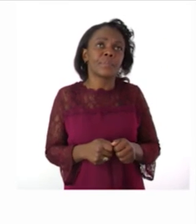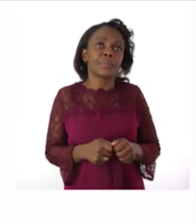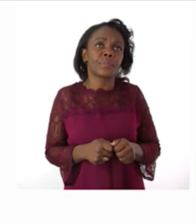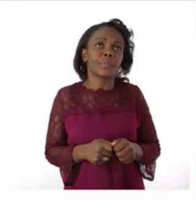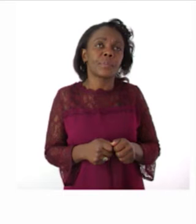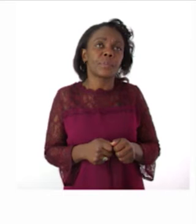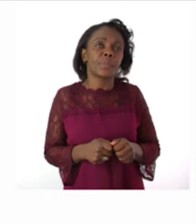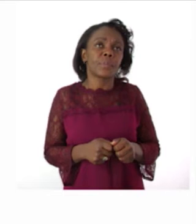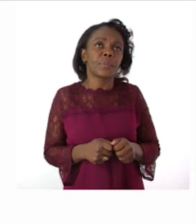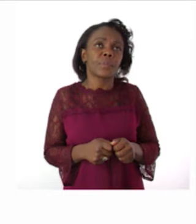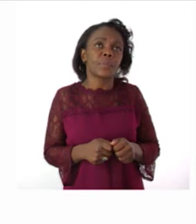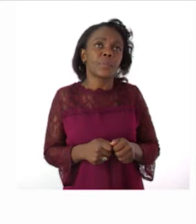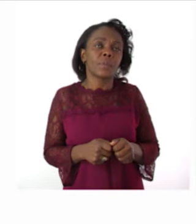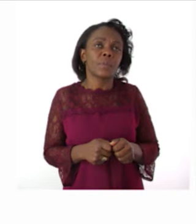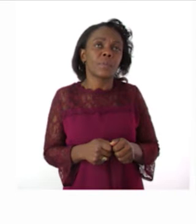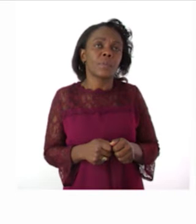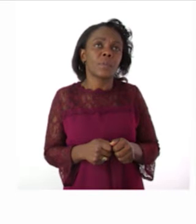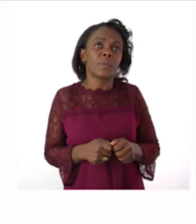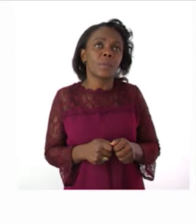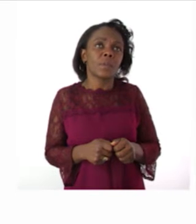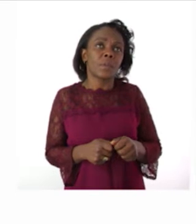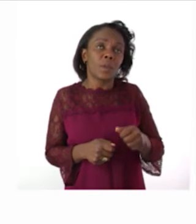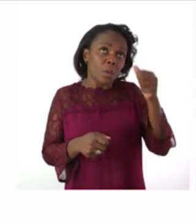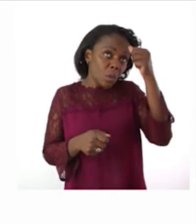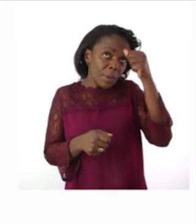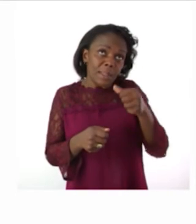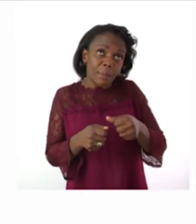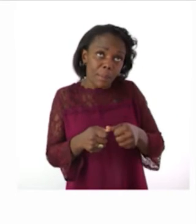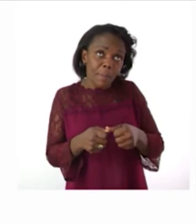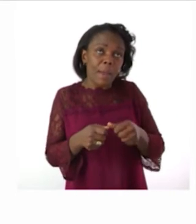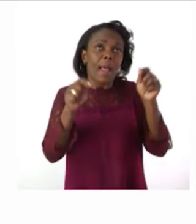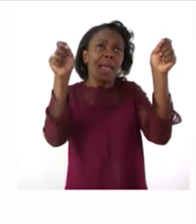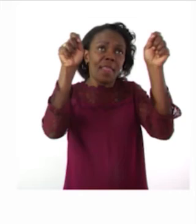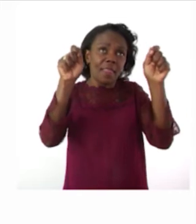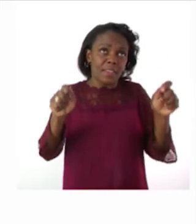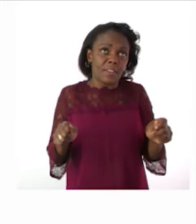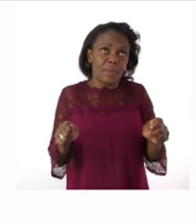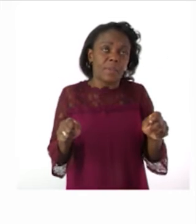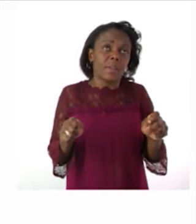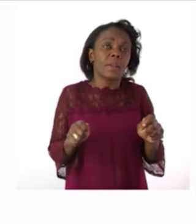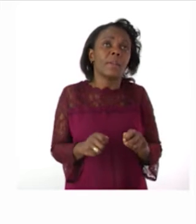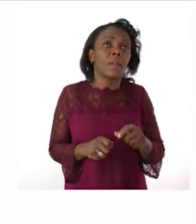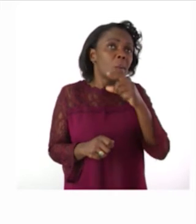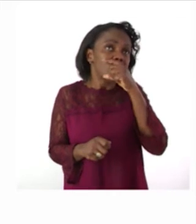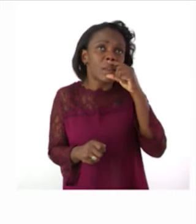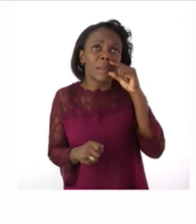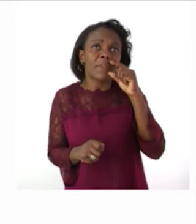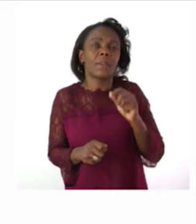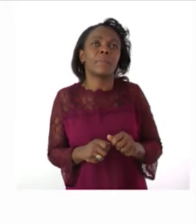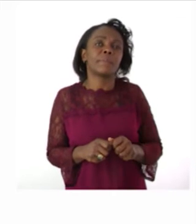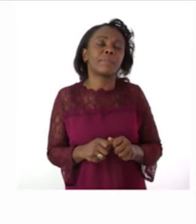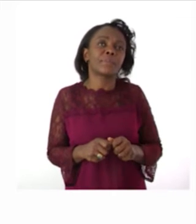If you don't remember the shapes, then you will not know which one to count and which one to put where. But then if you